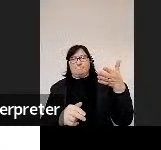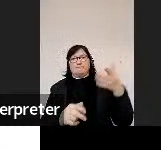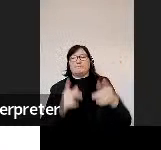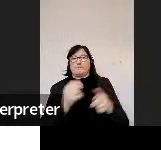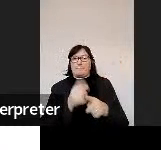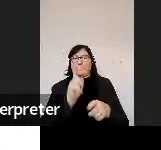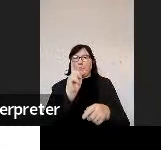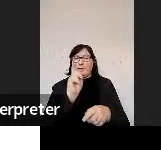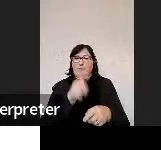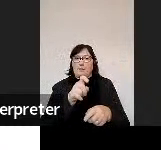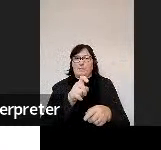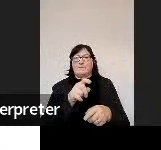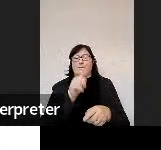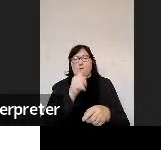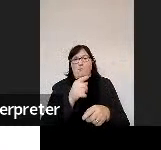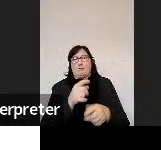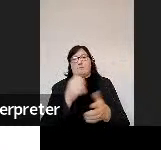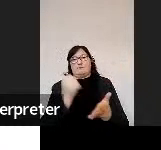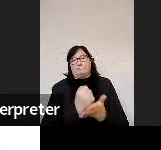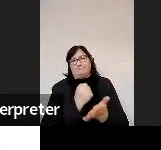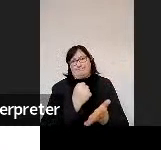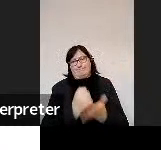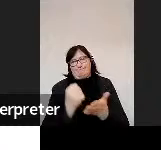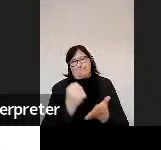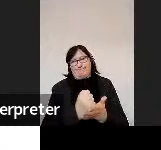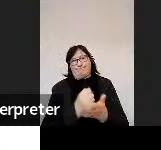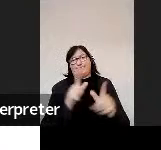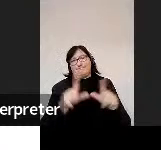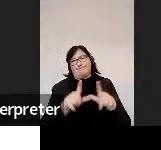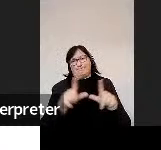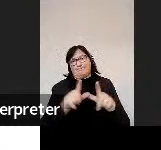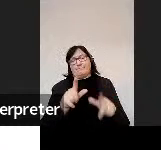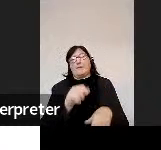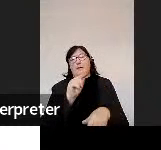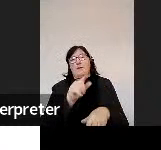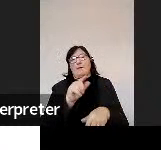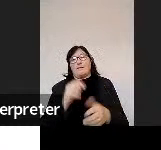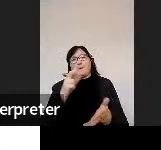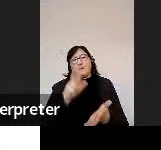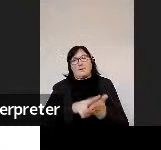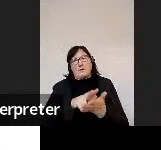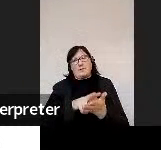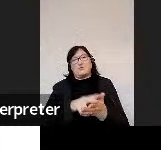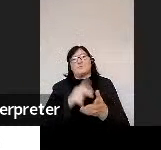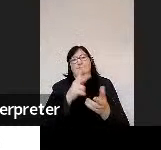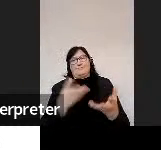and accreditation will launch the RLA functionality.